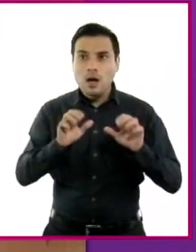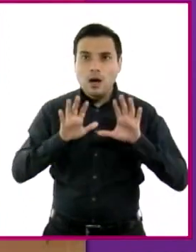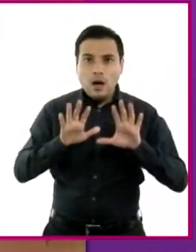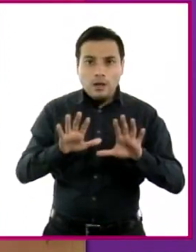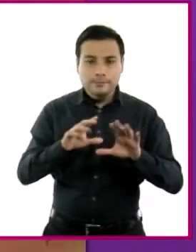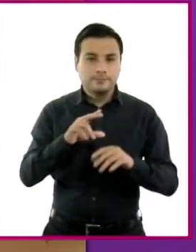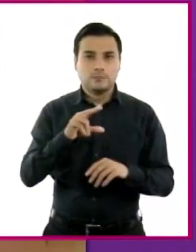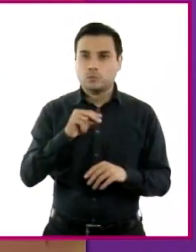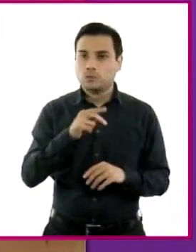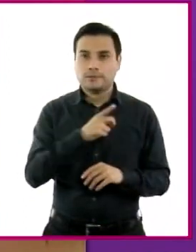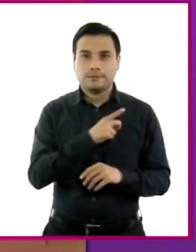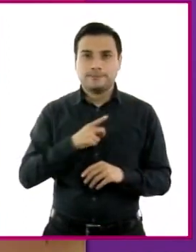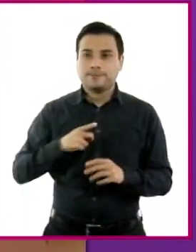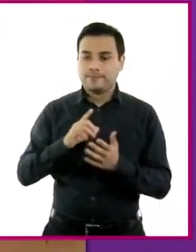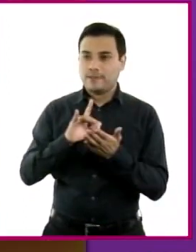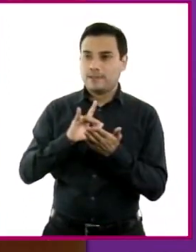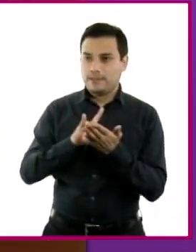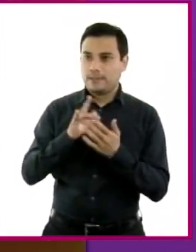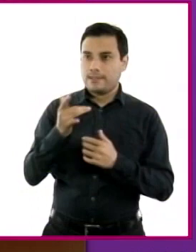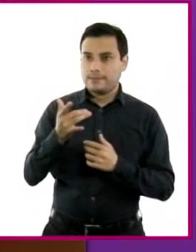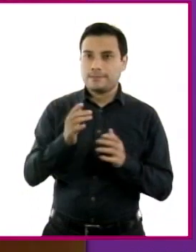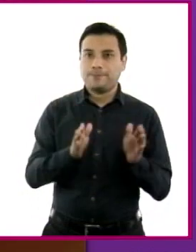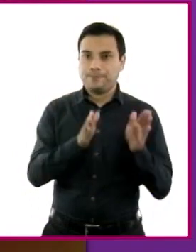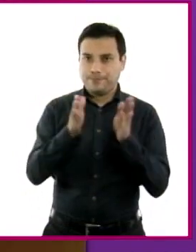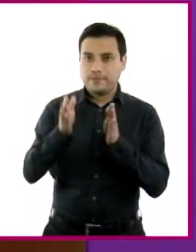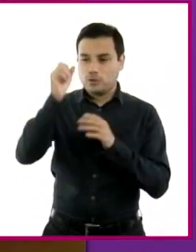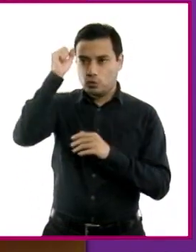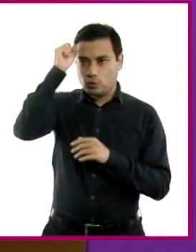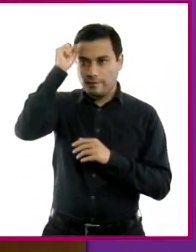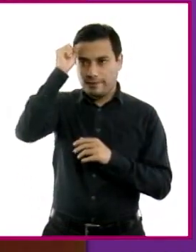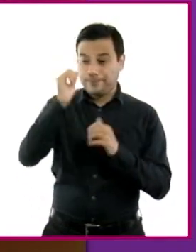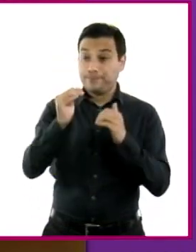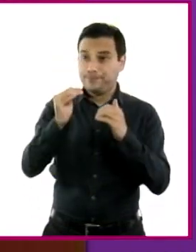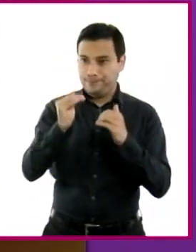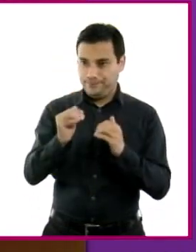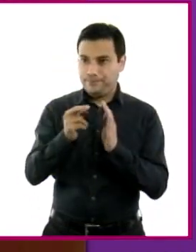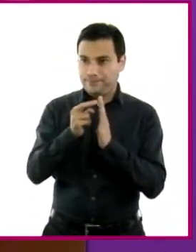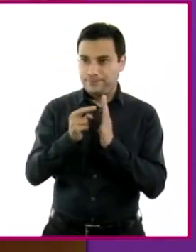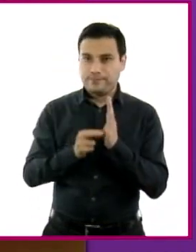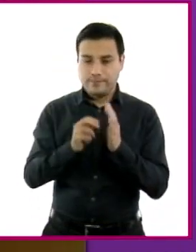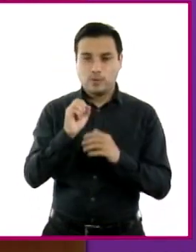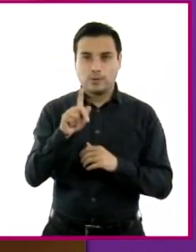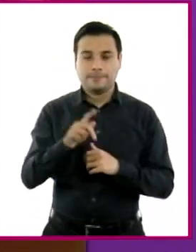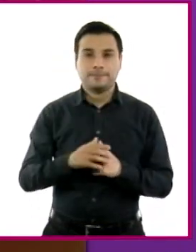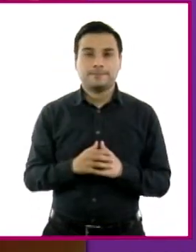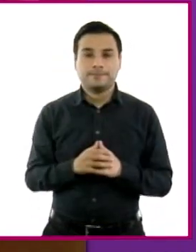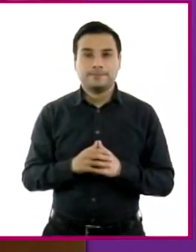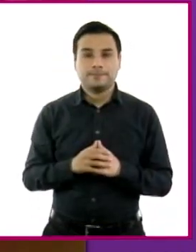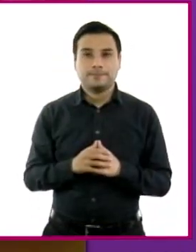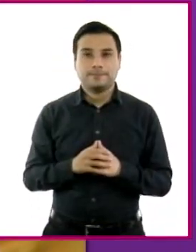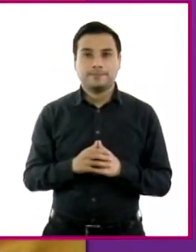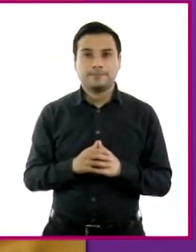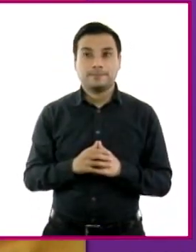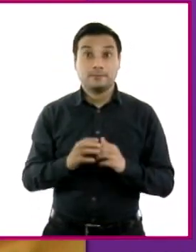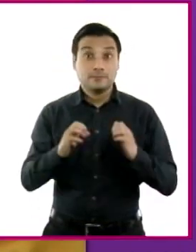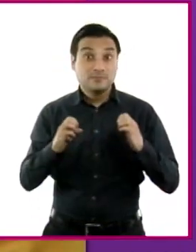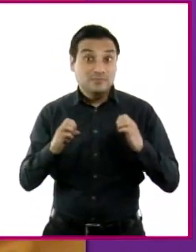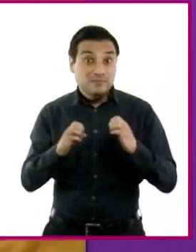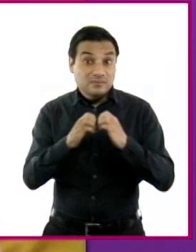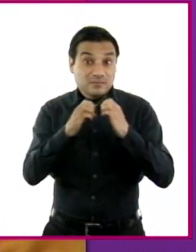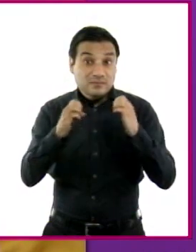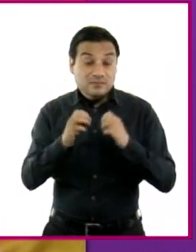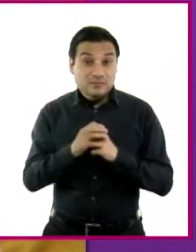Thank you so much, Alex. Now, Sophia. Read the next one for me, please. Okay. During an